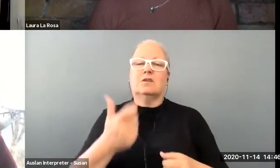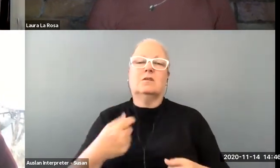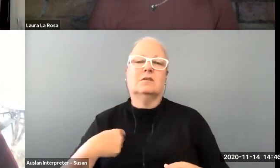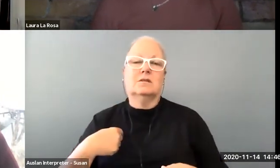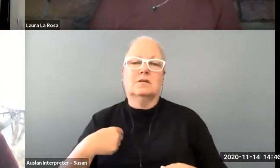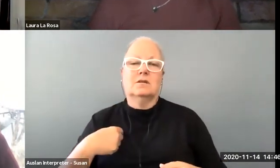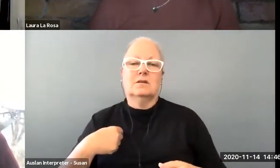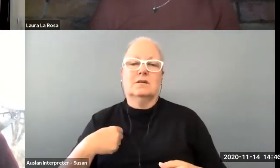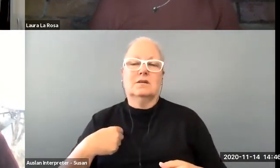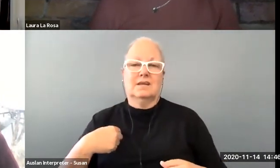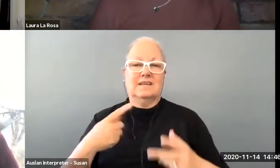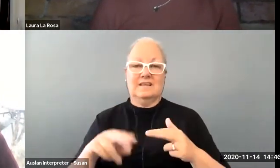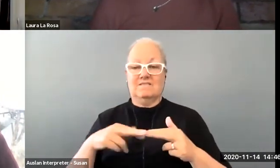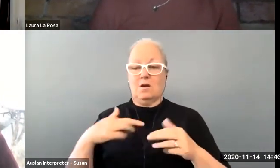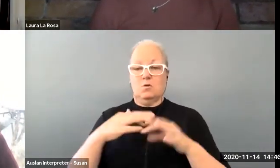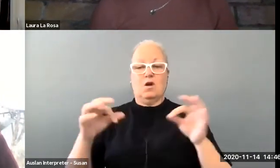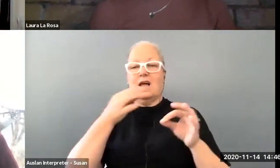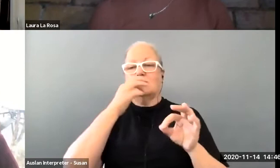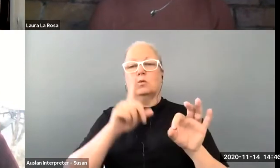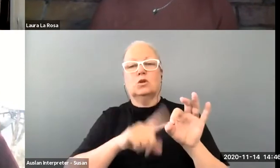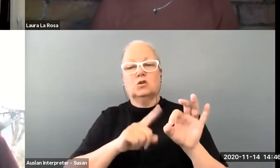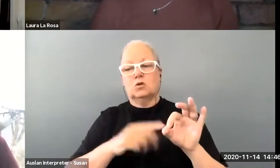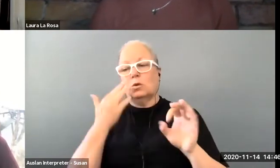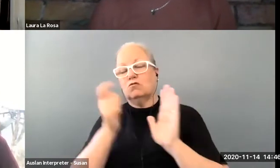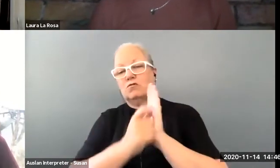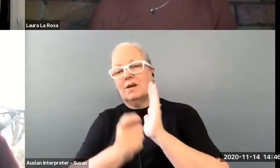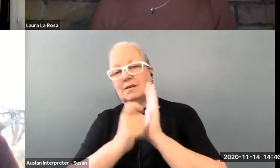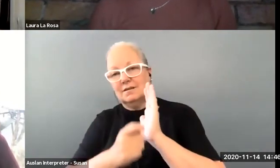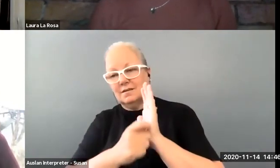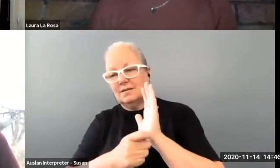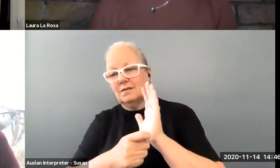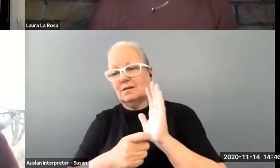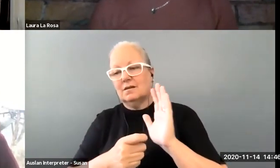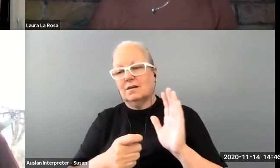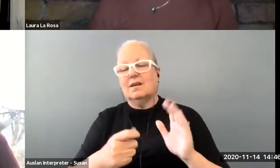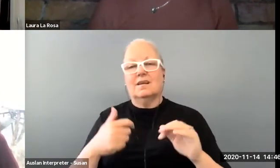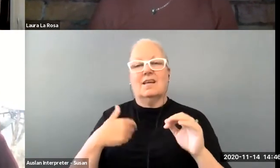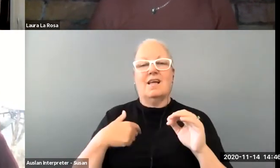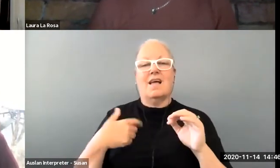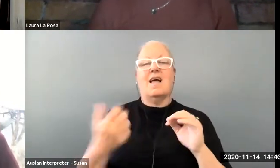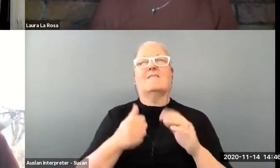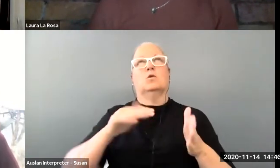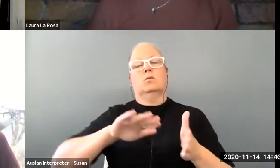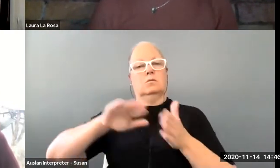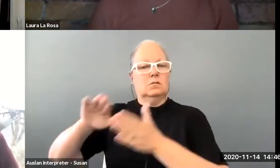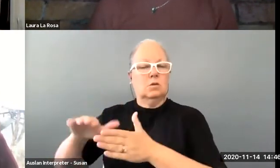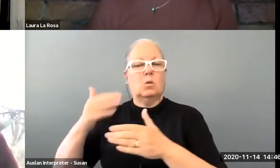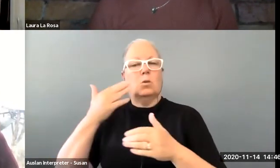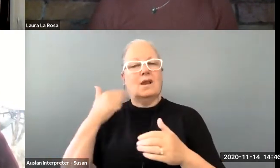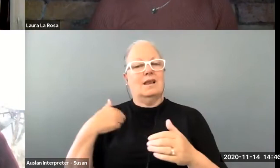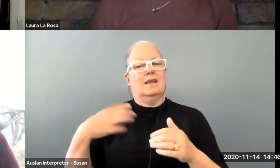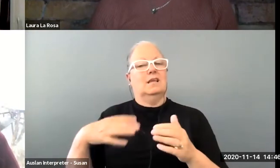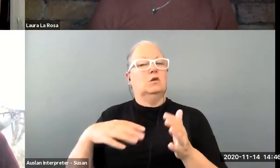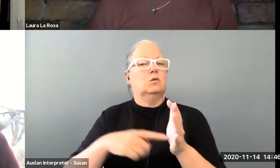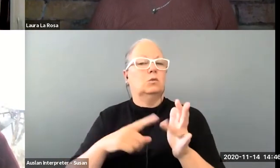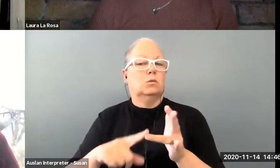creating art, that has become at the forefront of how I, and like stepping aside when I need to. And I guess as